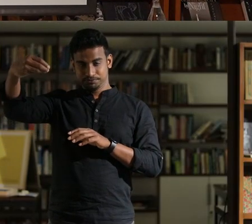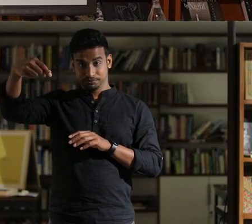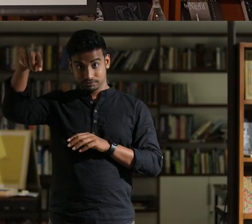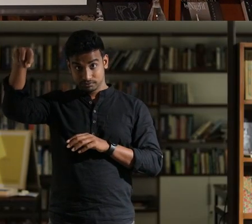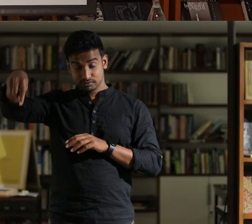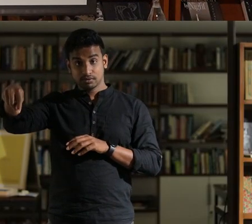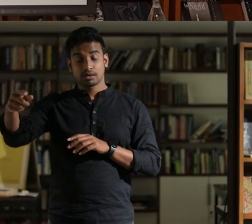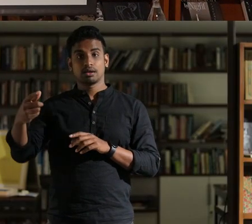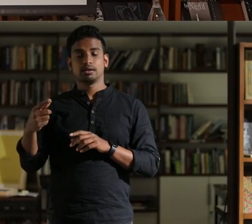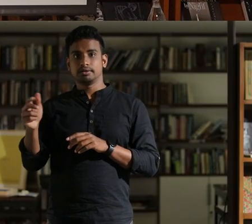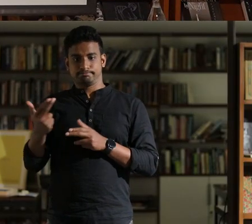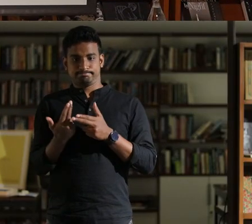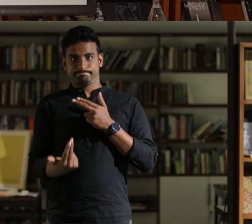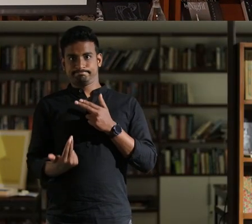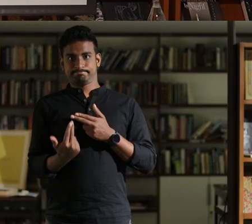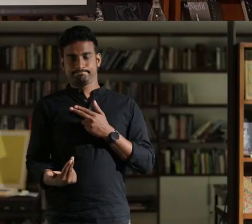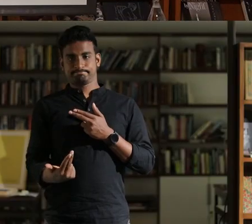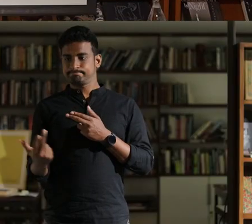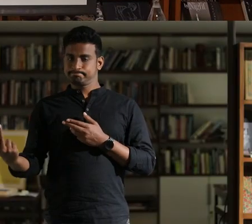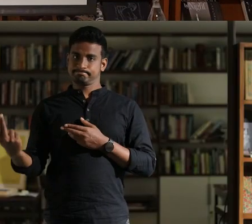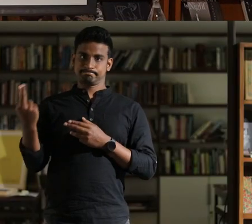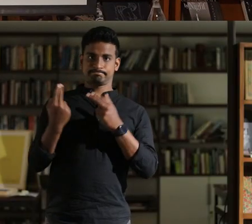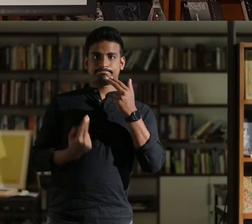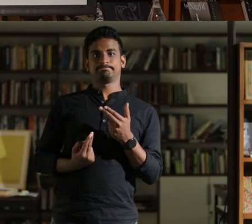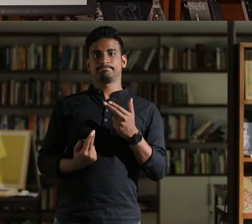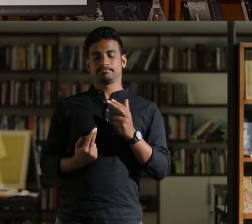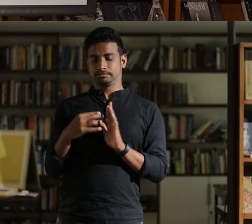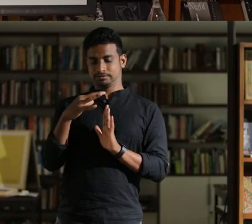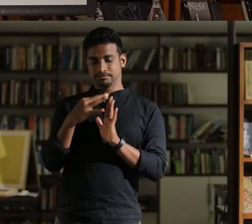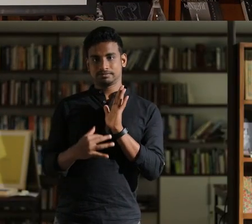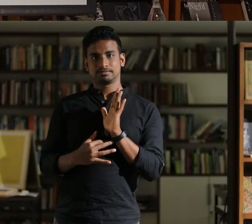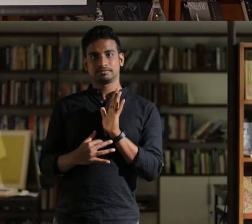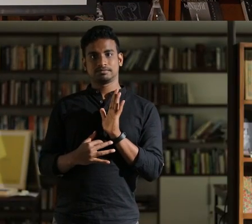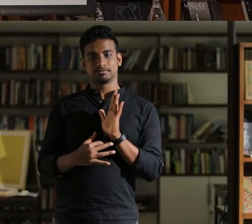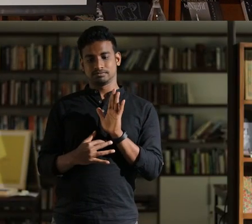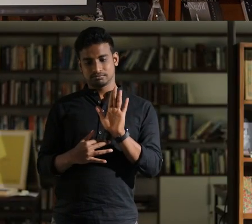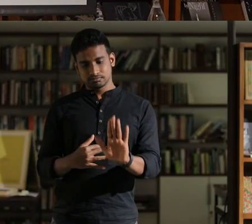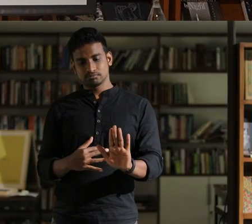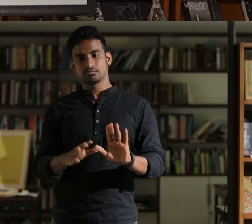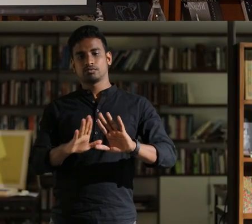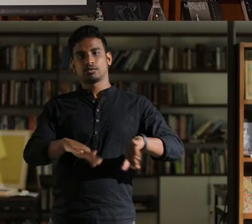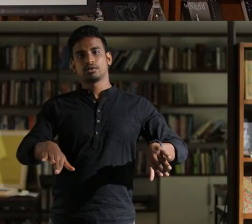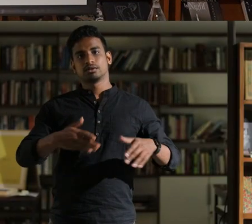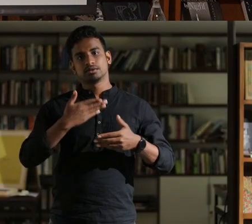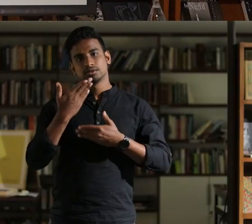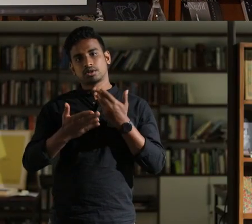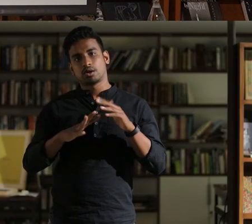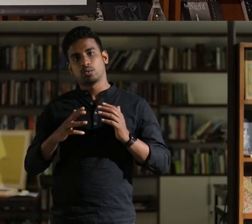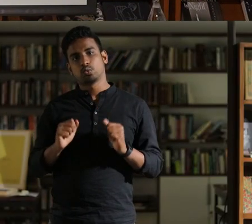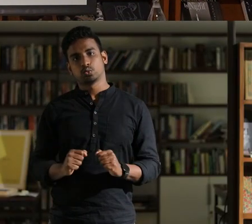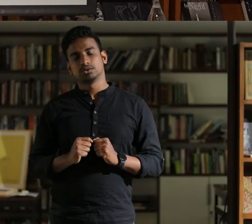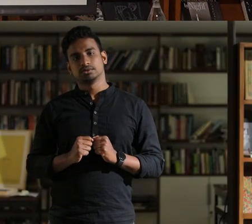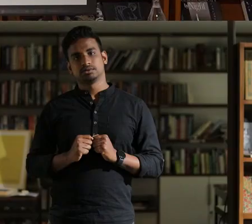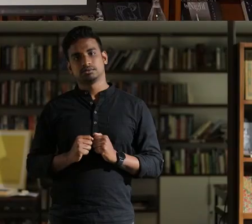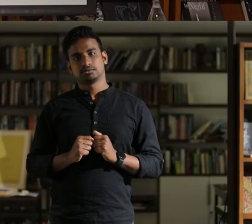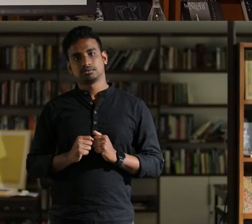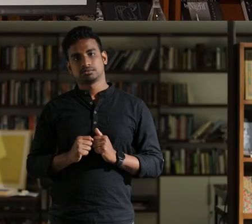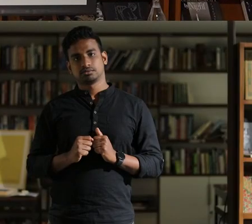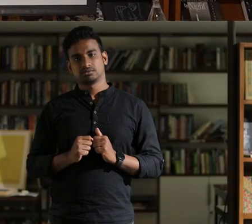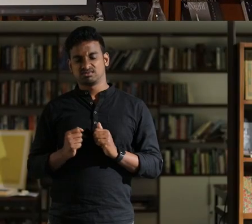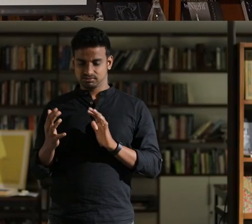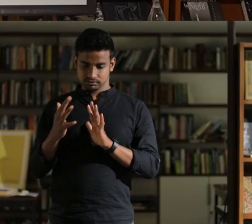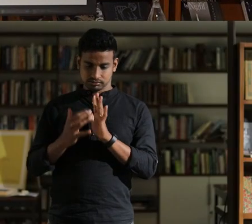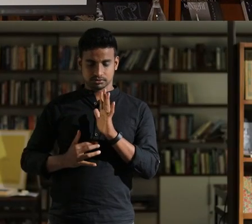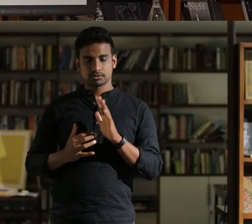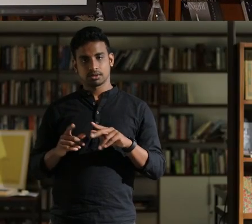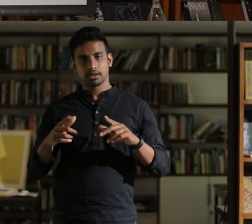the stories of displacement as the text for the classroom. When